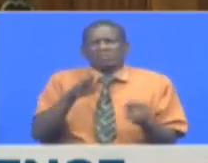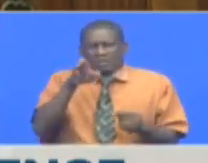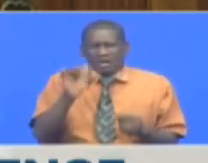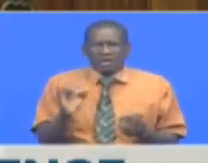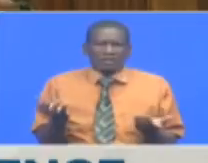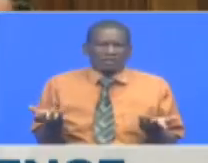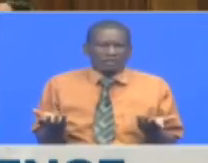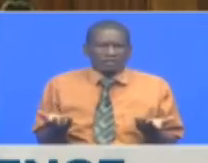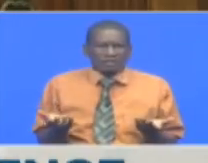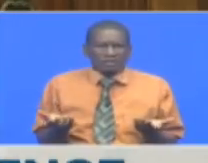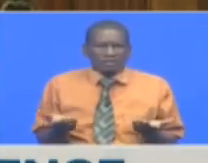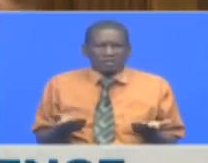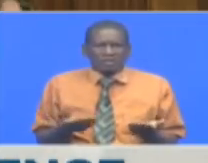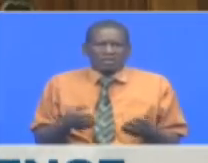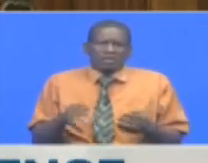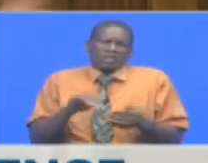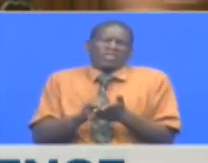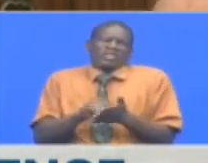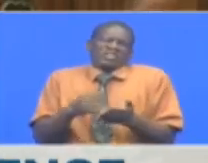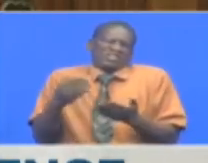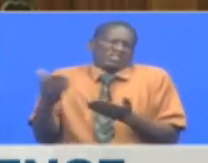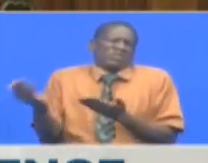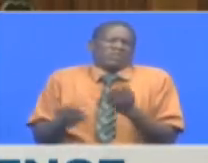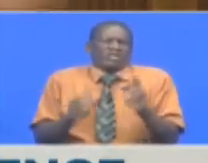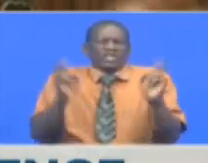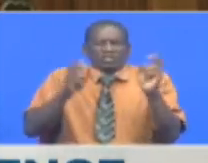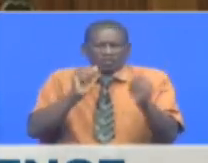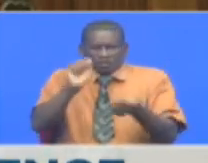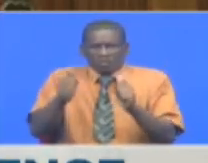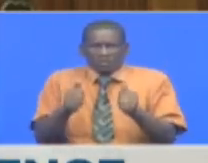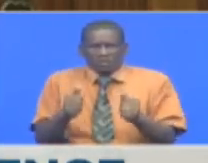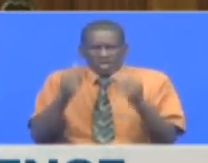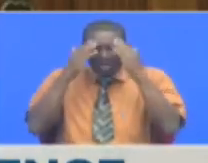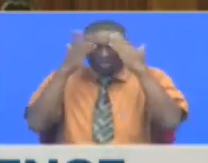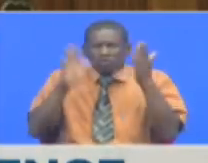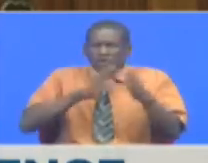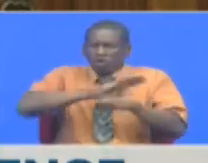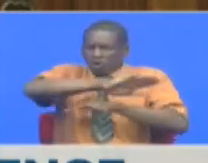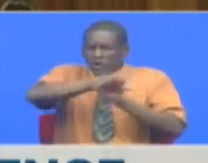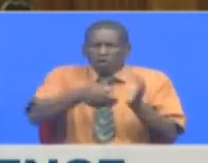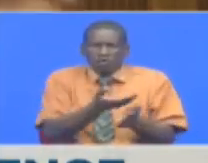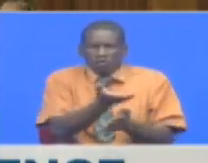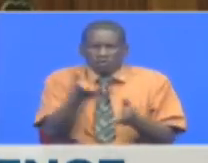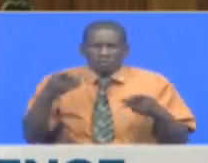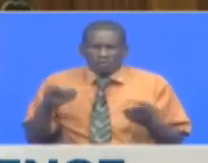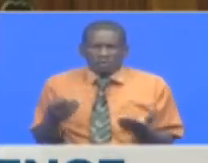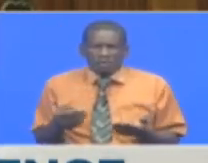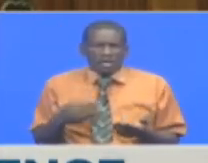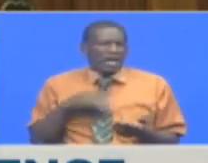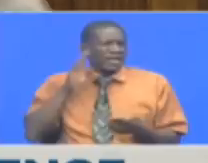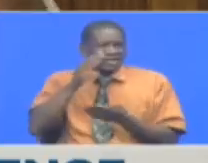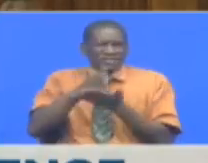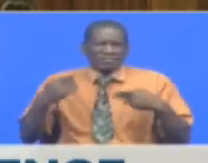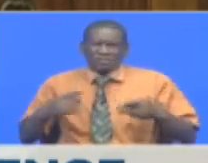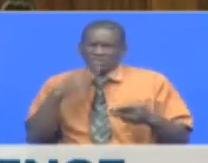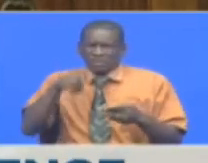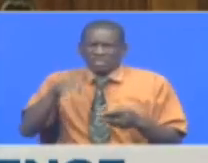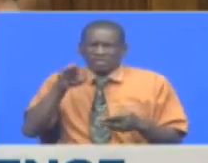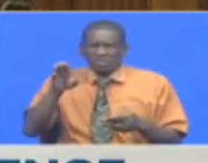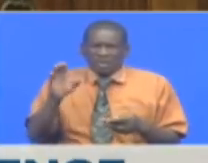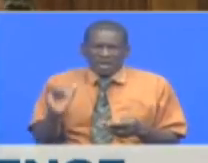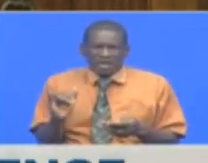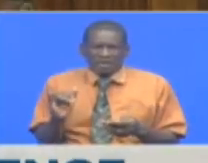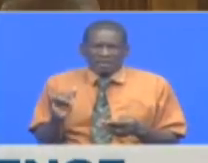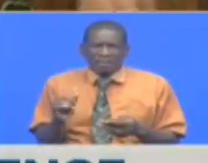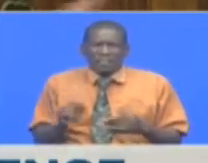an issue of competition. And I don't know why, because all of these people, I mean, I was hearing some people say, see, this BBI is to propel